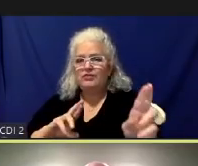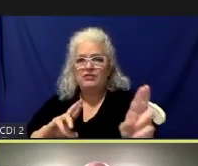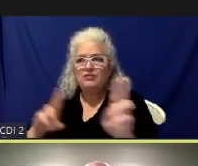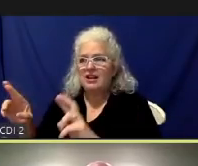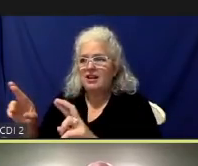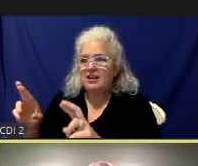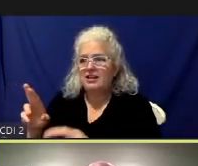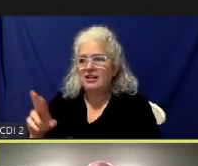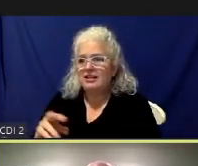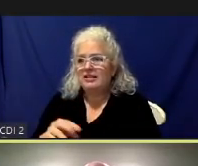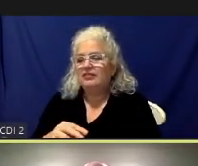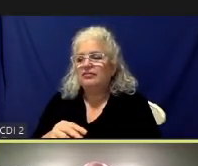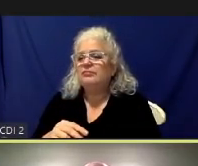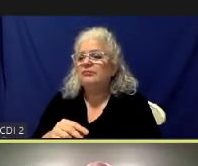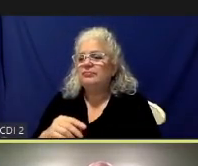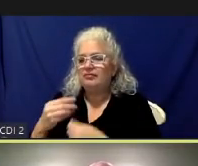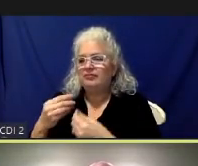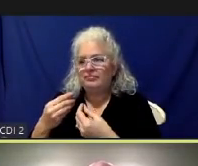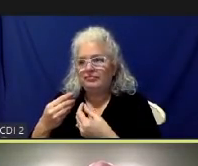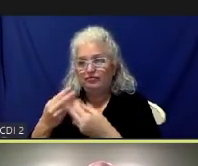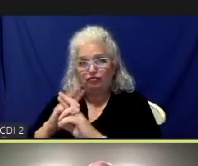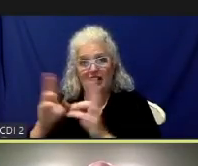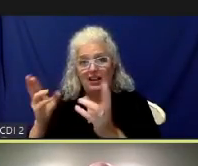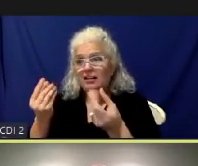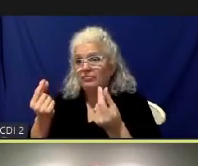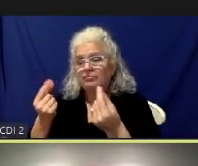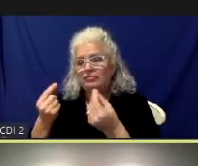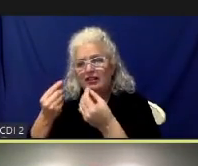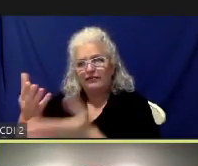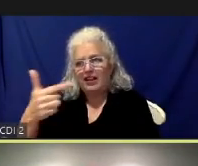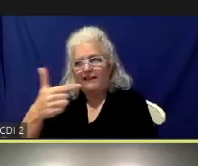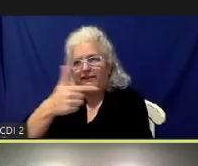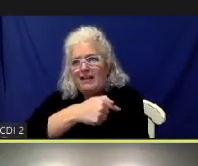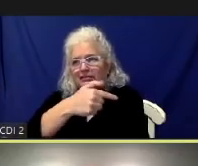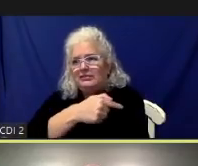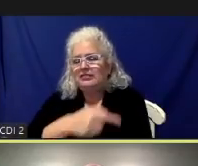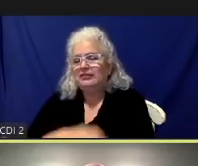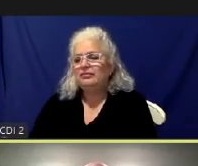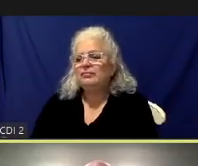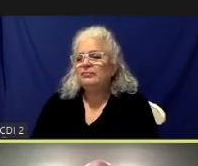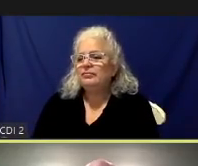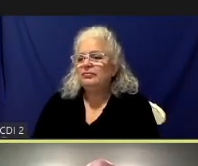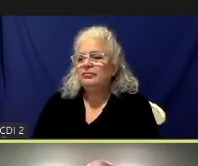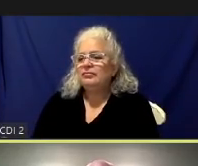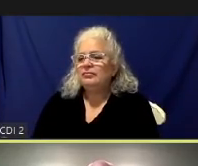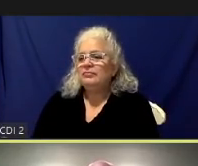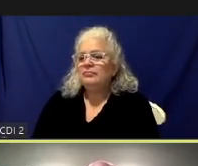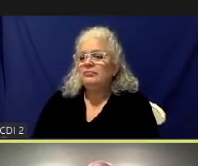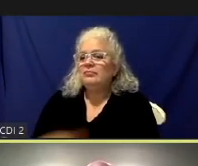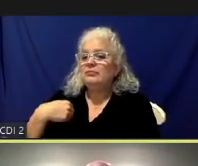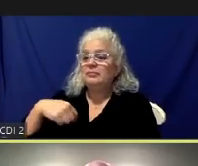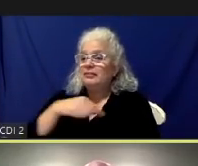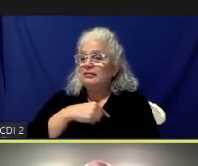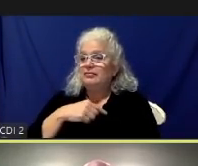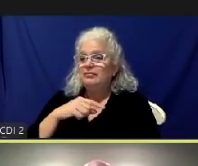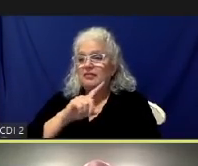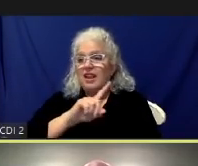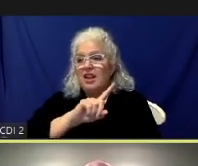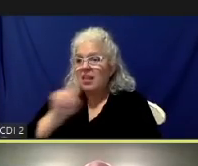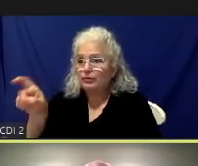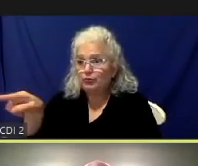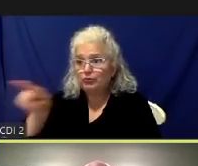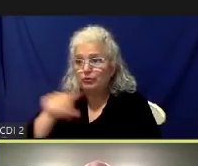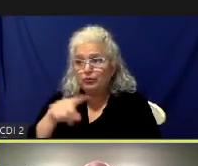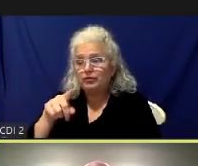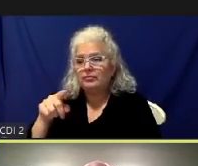them. We ask that you wear loose clothing so they can access your upper arms on each side. You'll